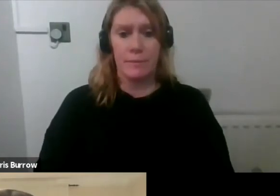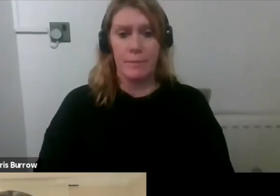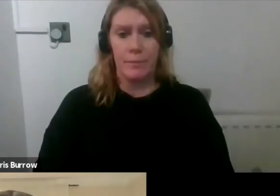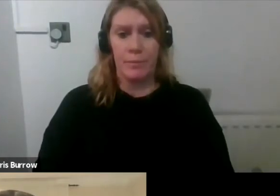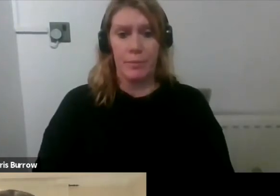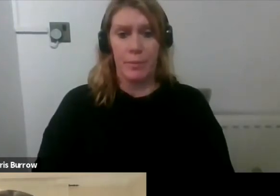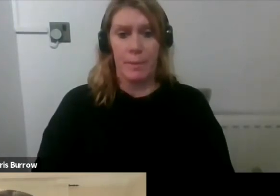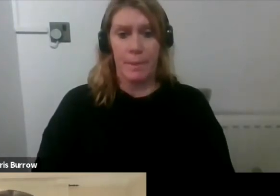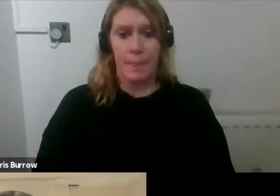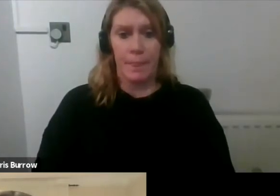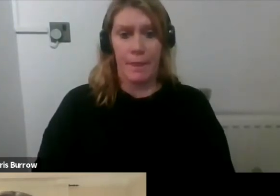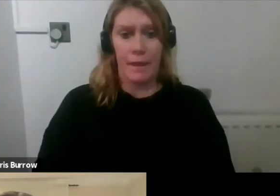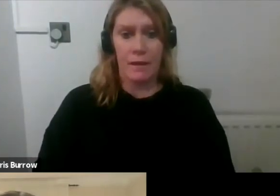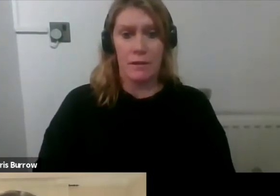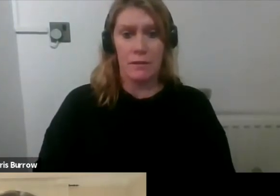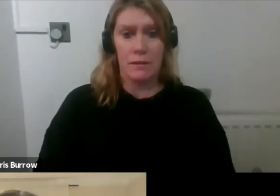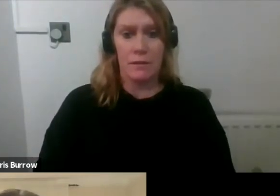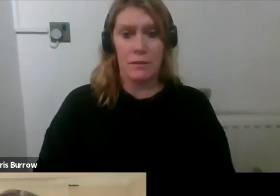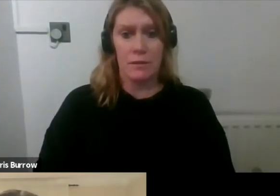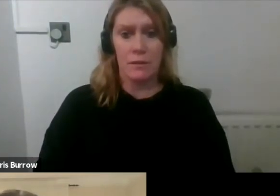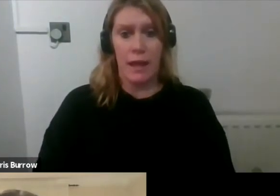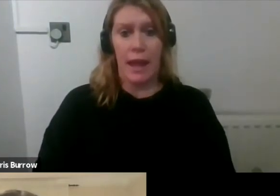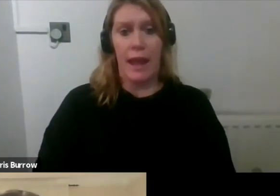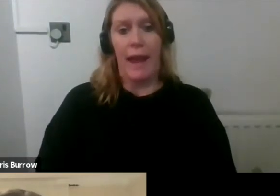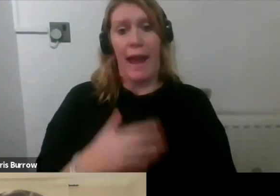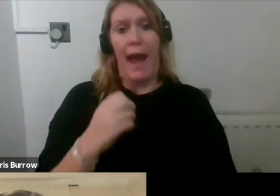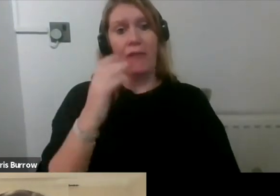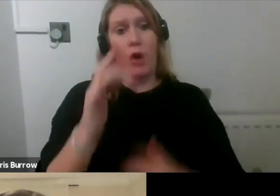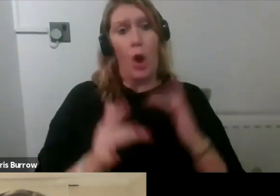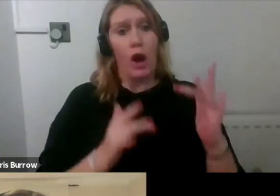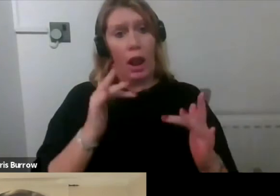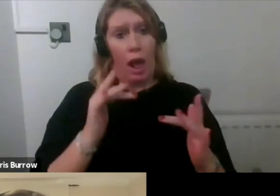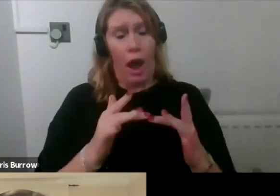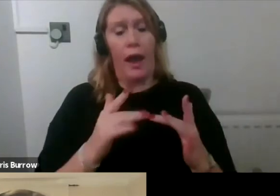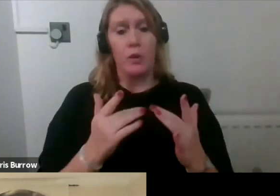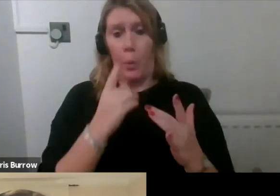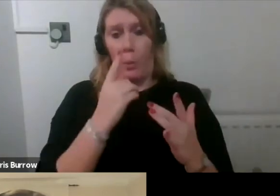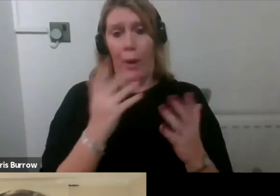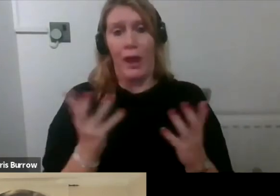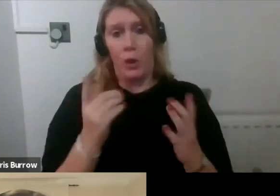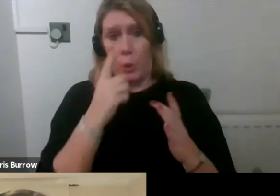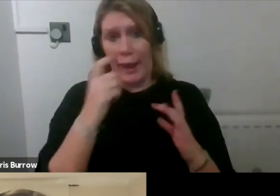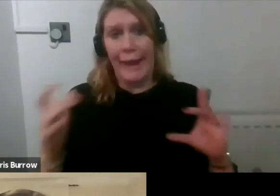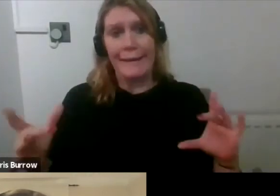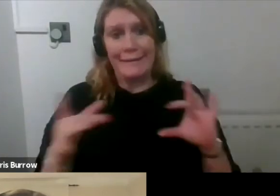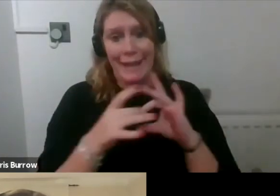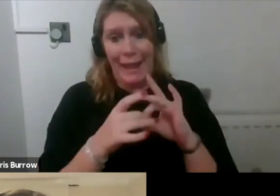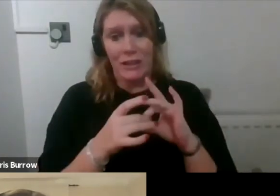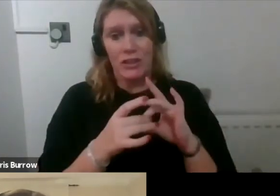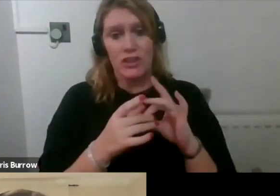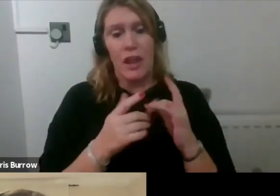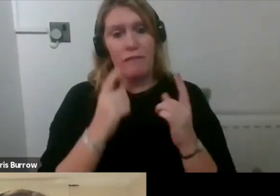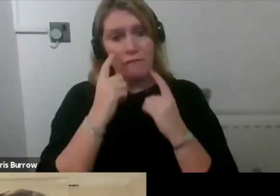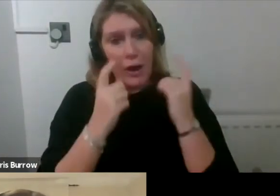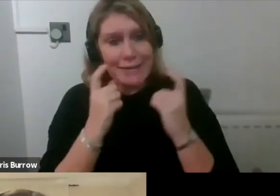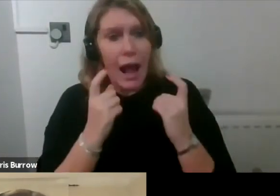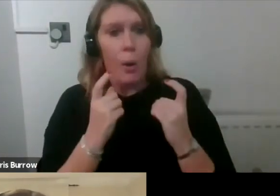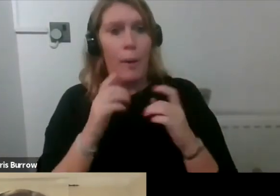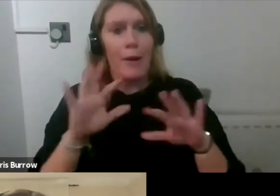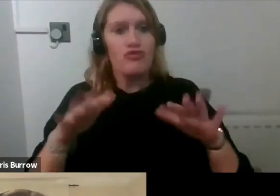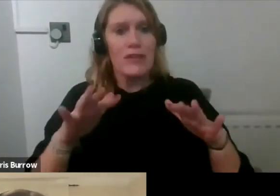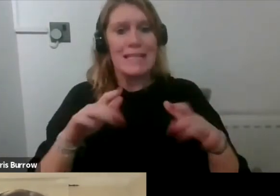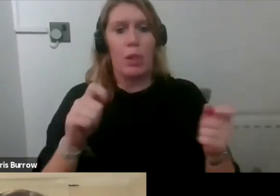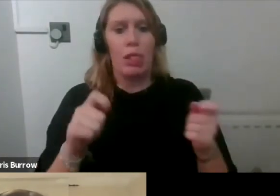write comments, whether hate it, like it, whatever, want to find out more about reasonable adjustment. And part of it is kind of creating a